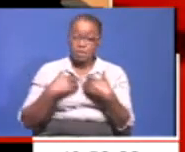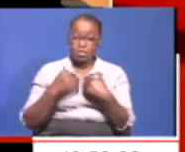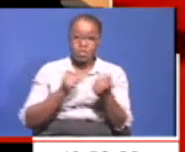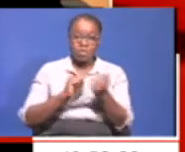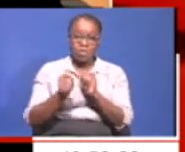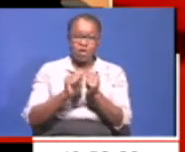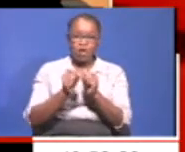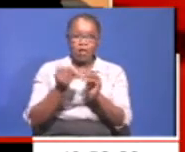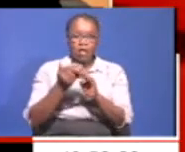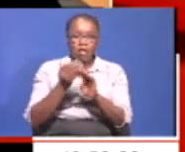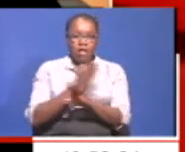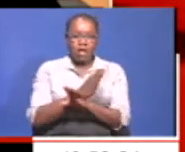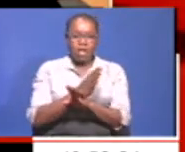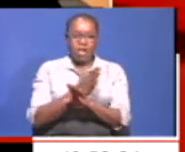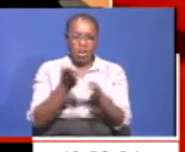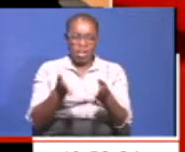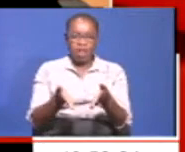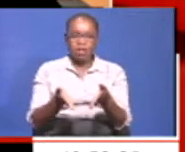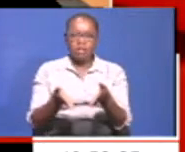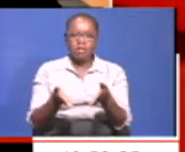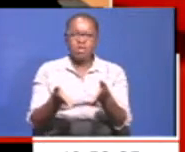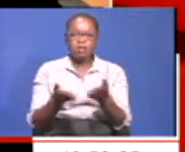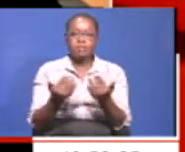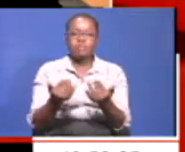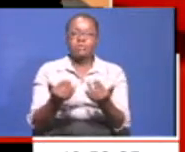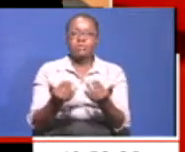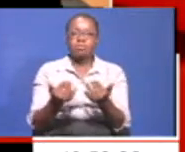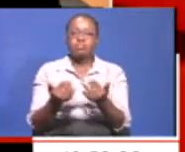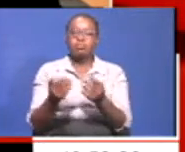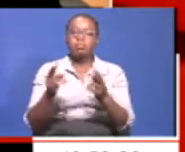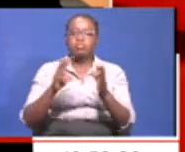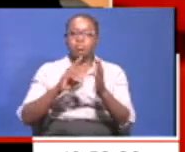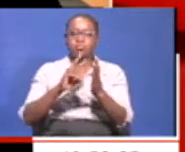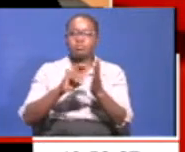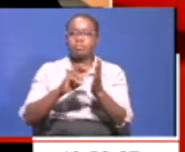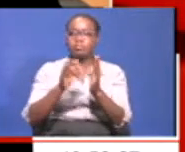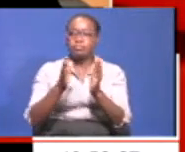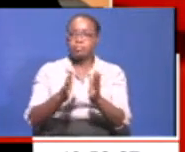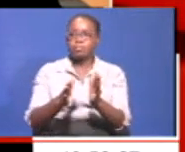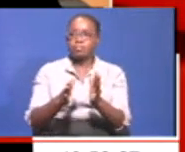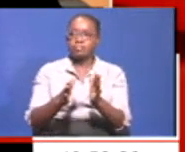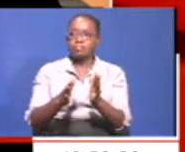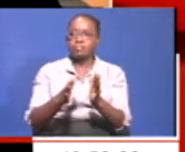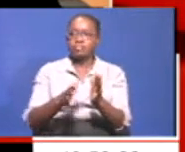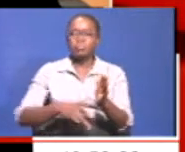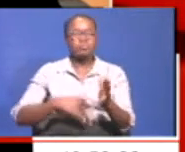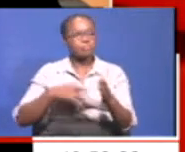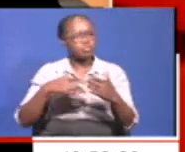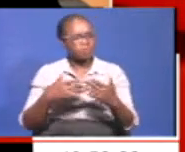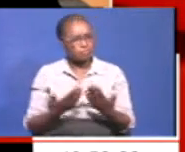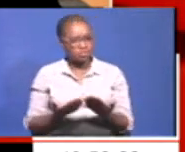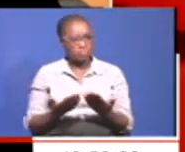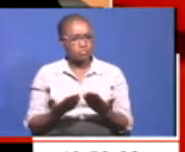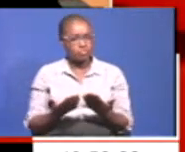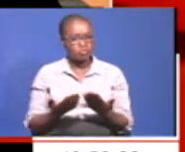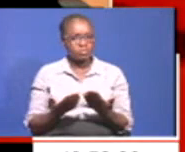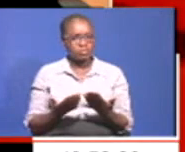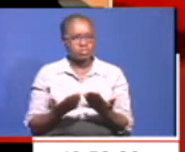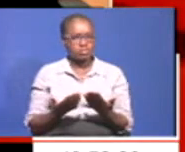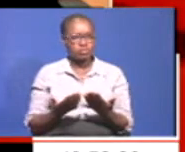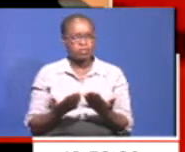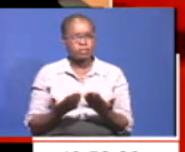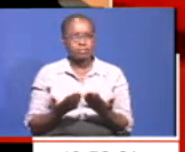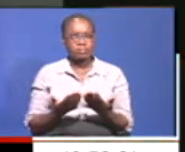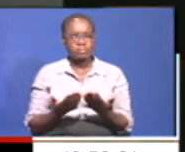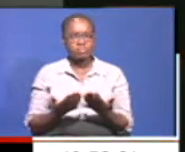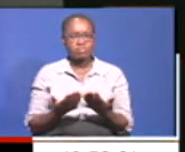before, and here you are, you've come in now as a navigator. what's your feel of the car that you're going to use? The car